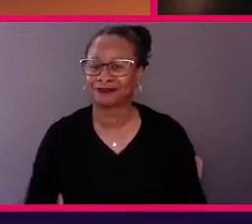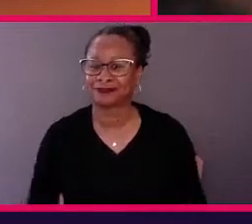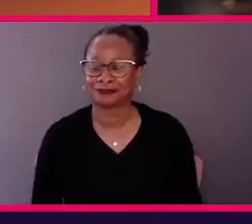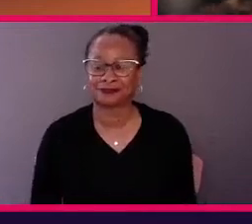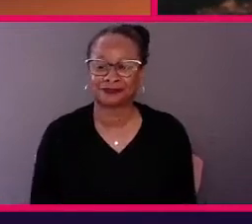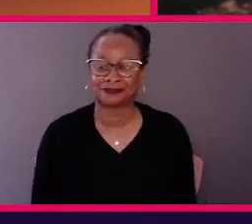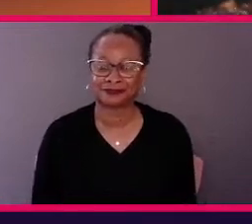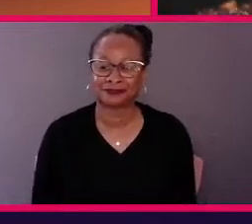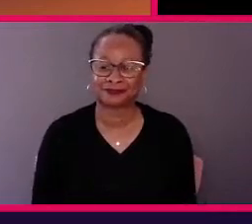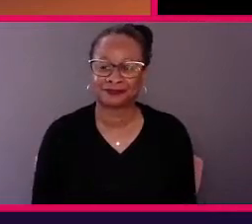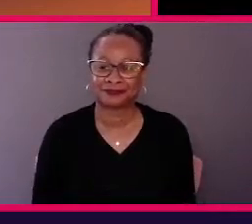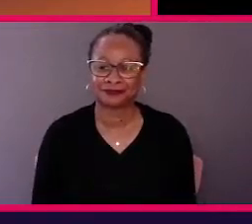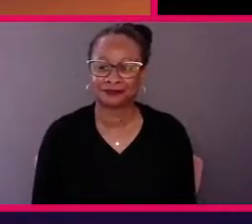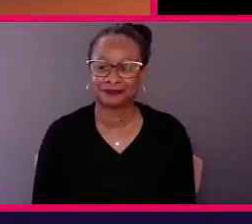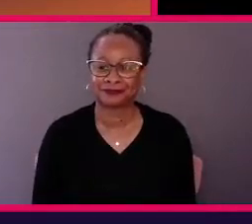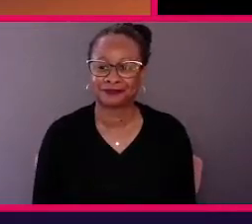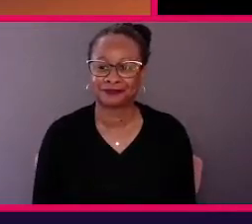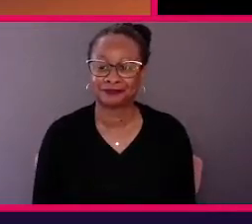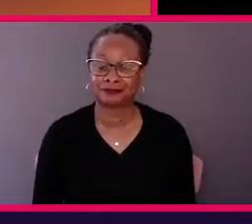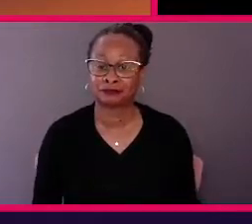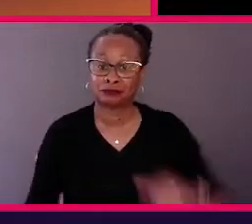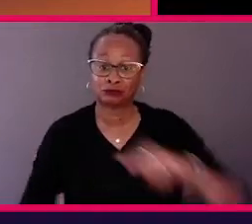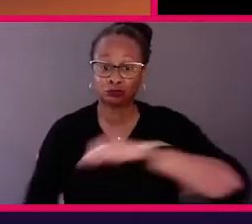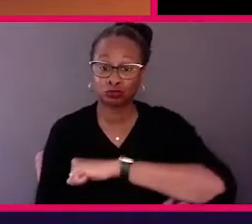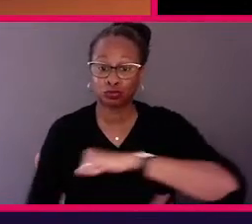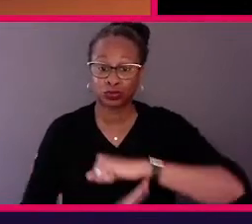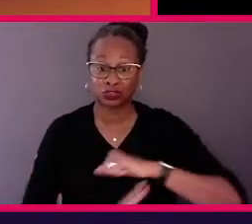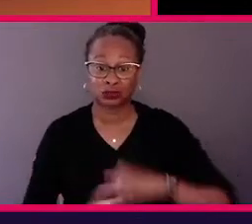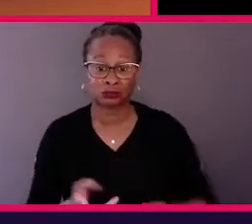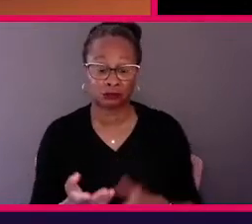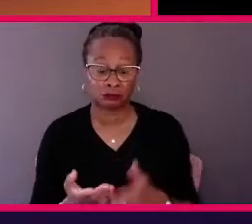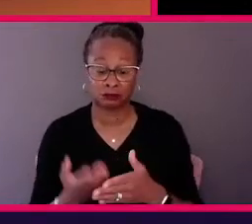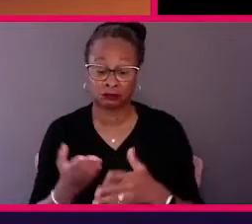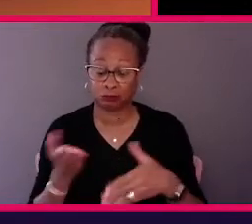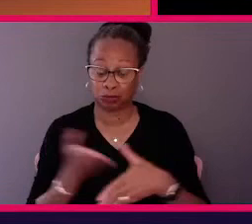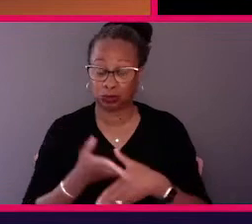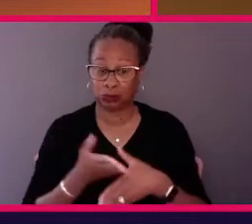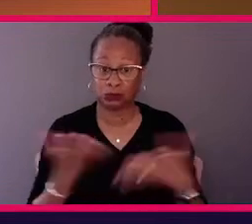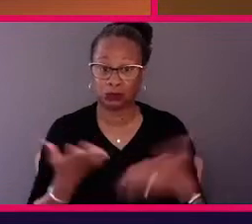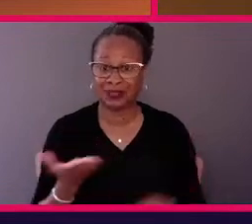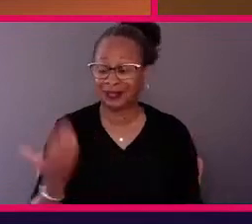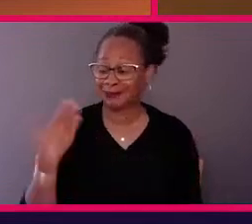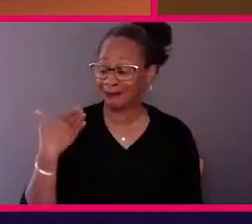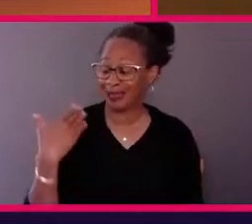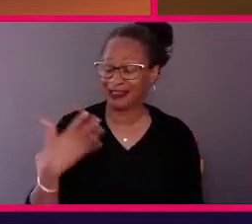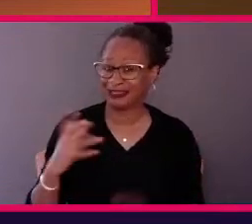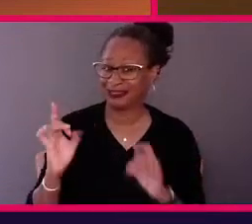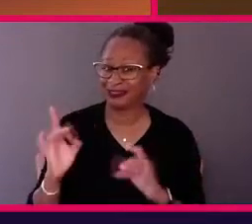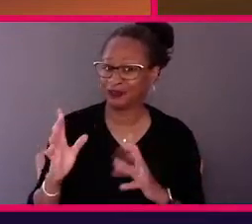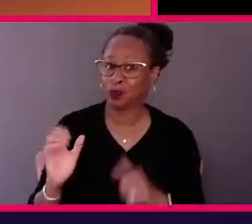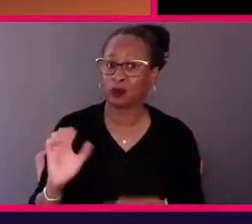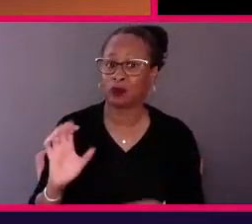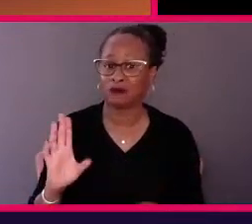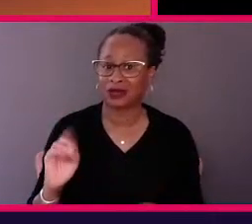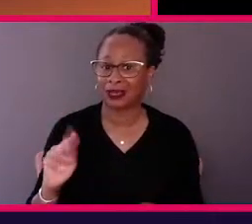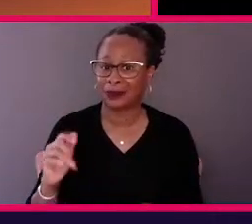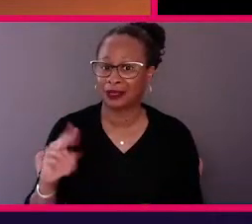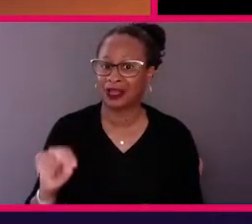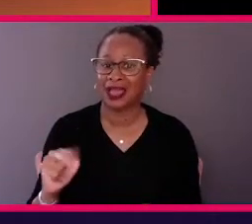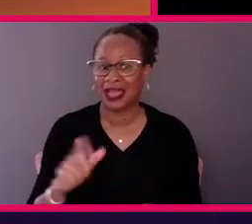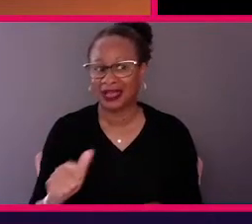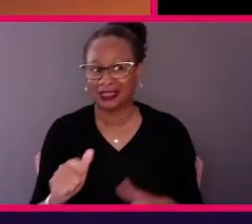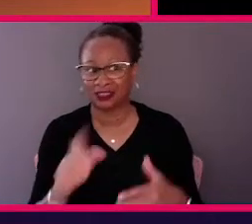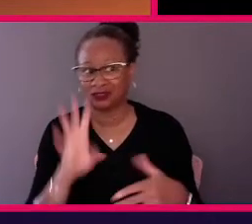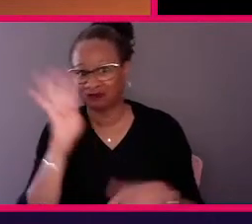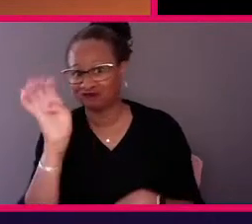I'm a bridge between Cambodia's difficult past and its unwritten culinary future. I want